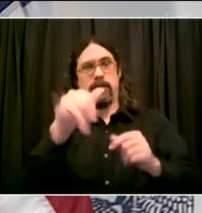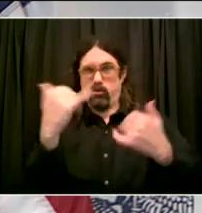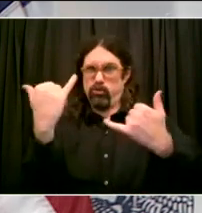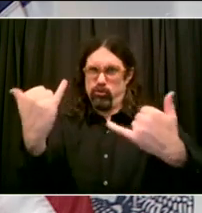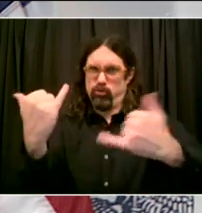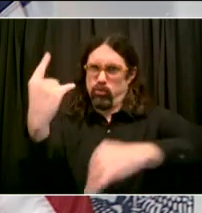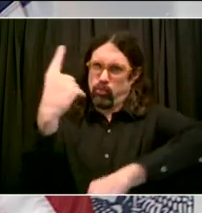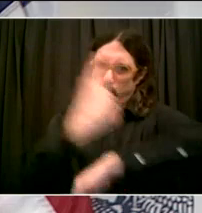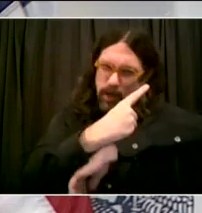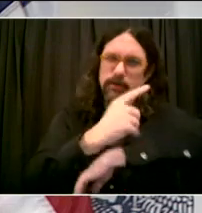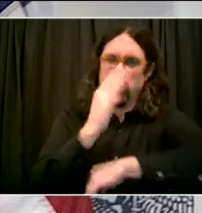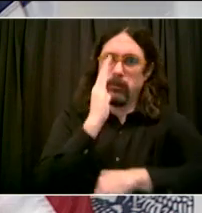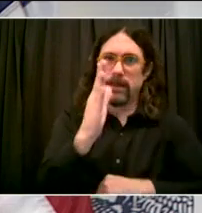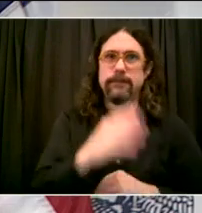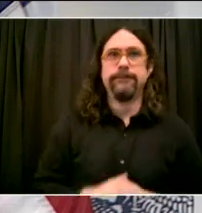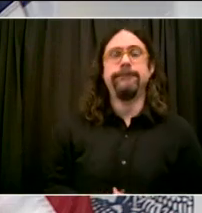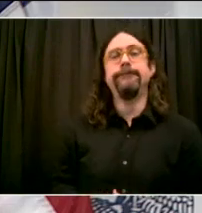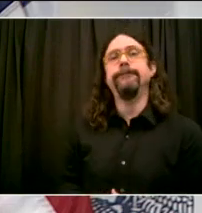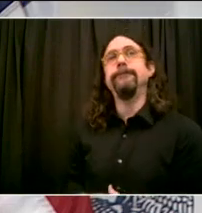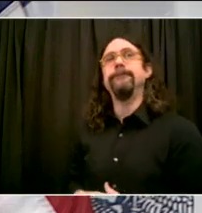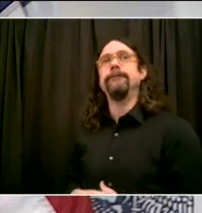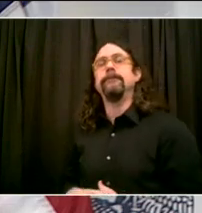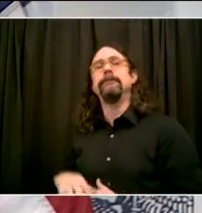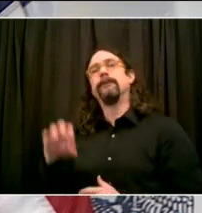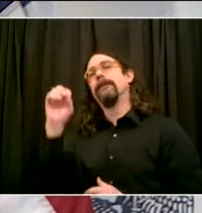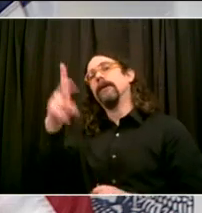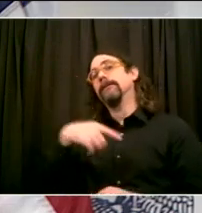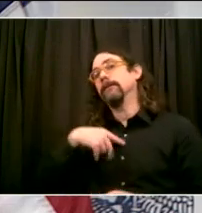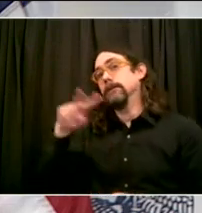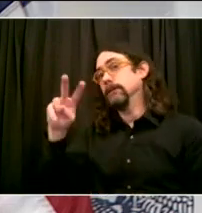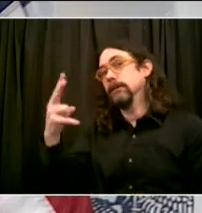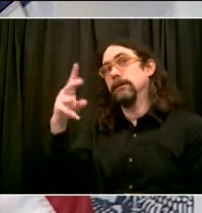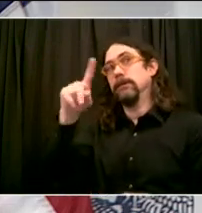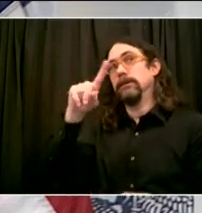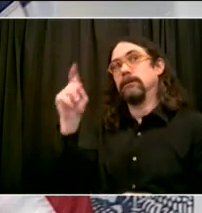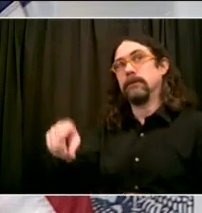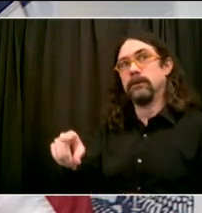of slots and when those slots are... What topic are we on?